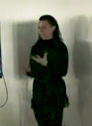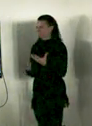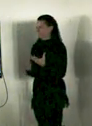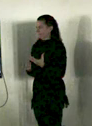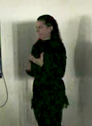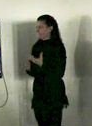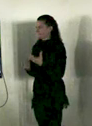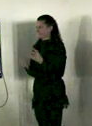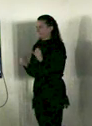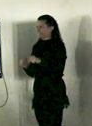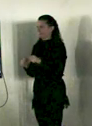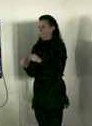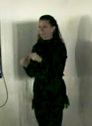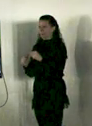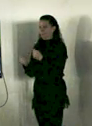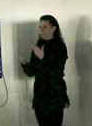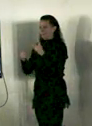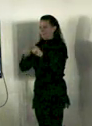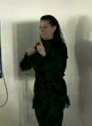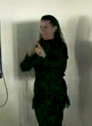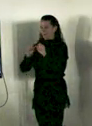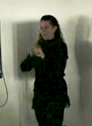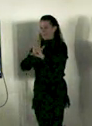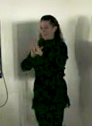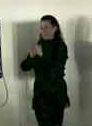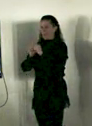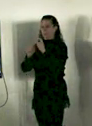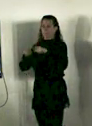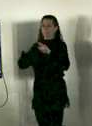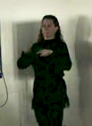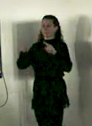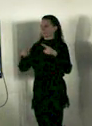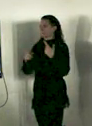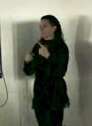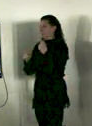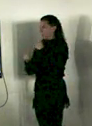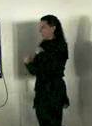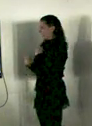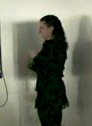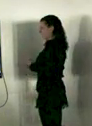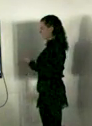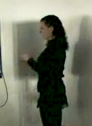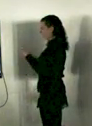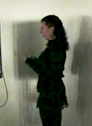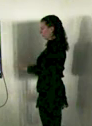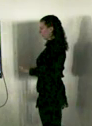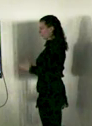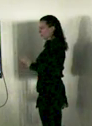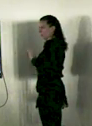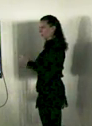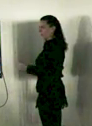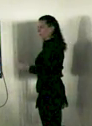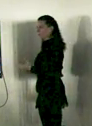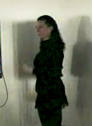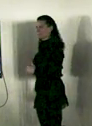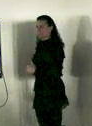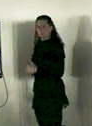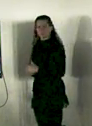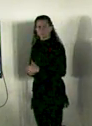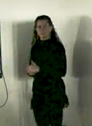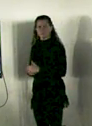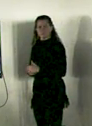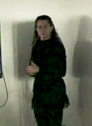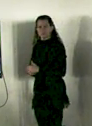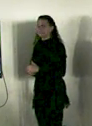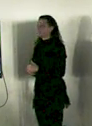to find someone you can identify with. For me, it was again, Dawson. And it's actually kind of ironic because